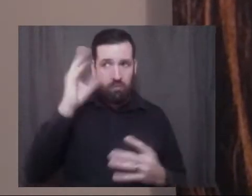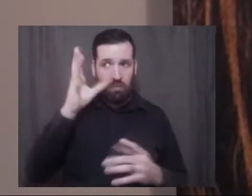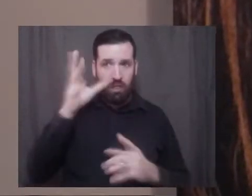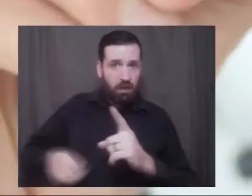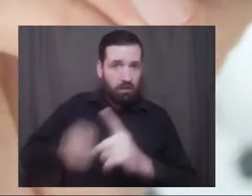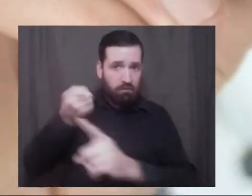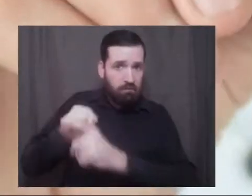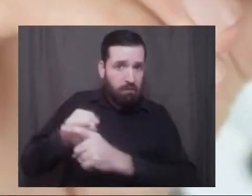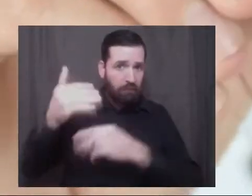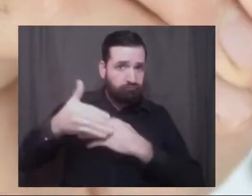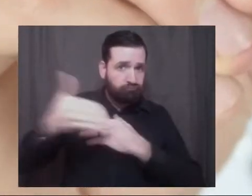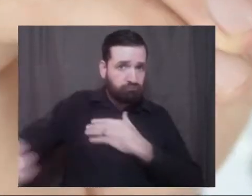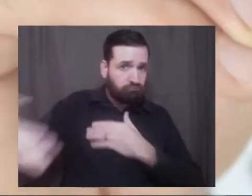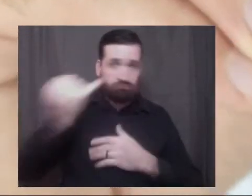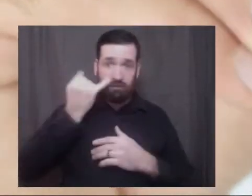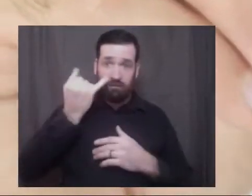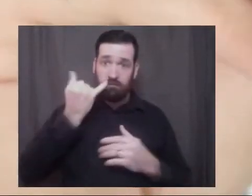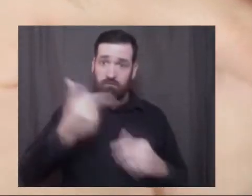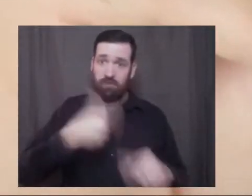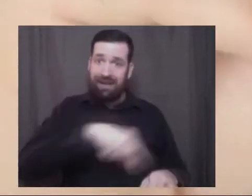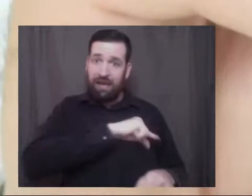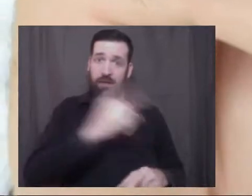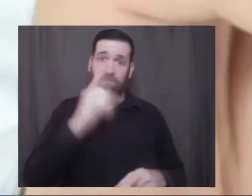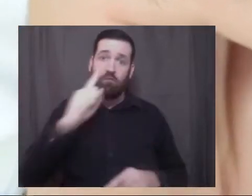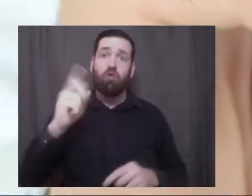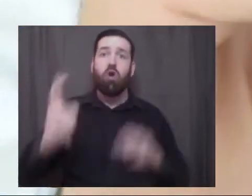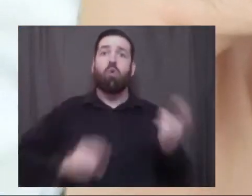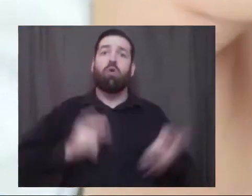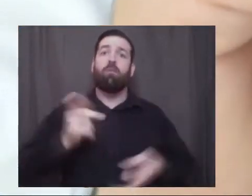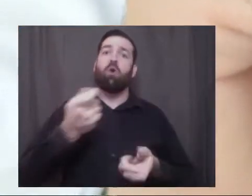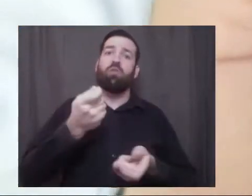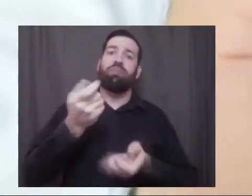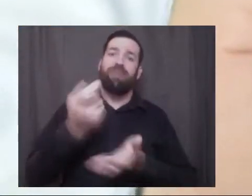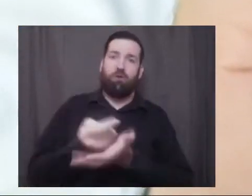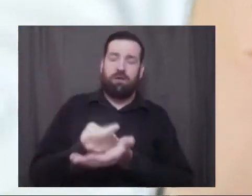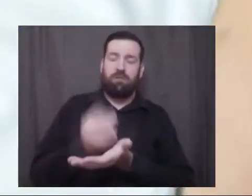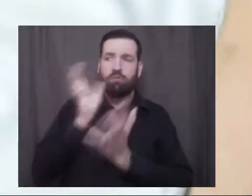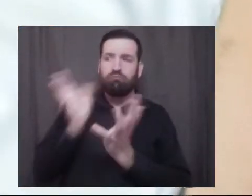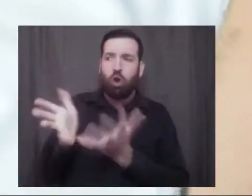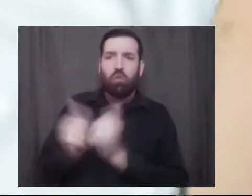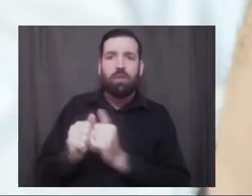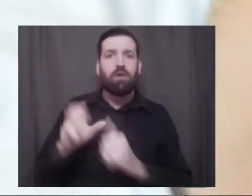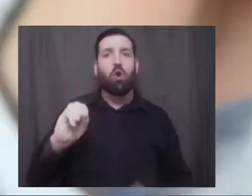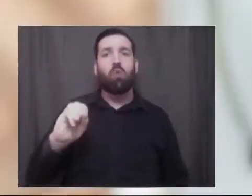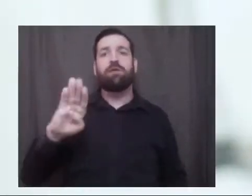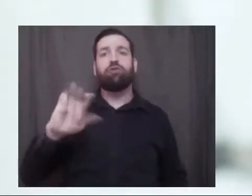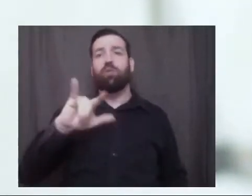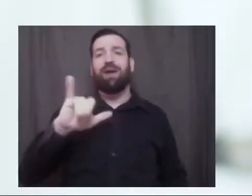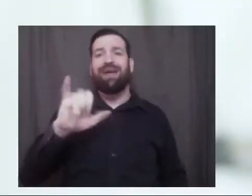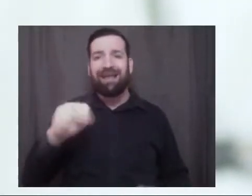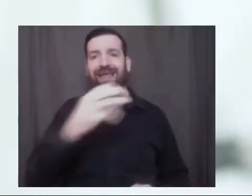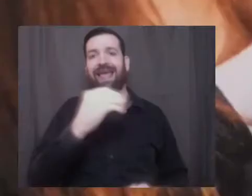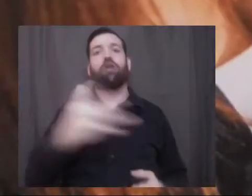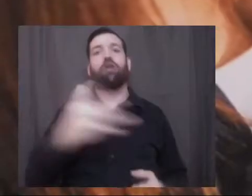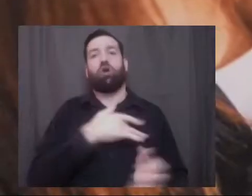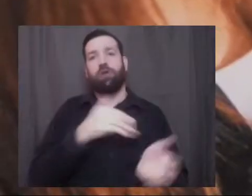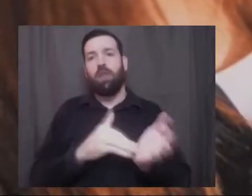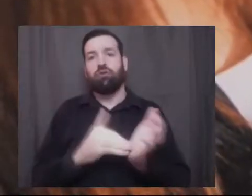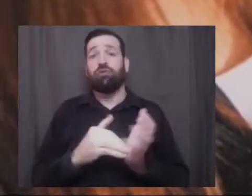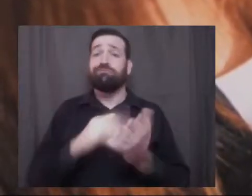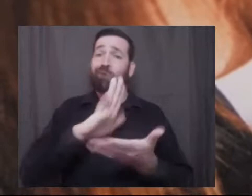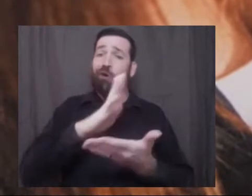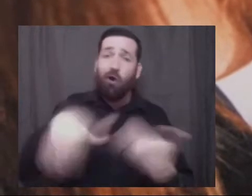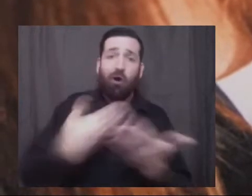she's a candidate for hormone therapy. We're going to speak with an OBGYN and a cardiologist. We will answer all your questions about